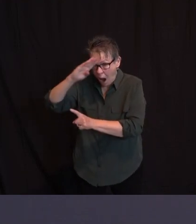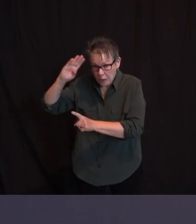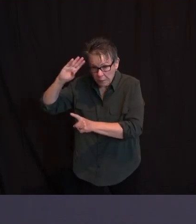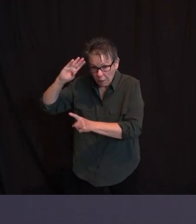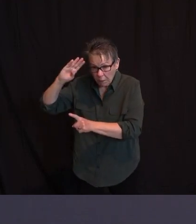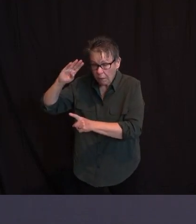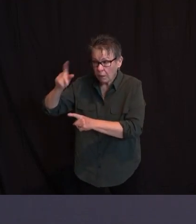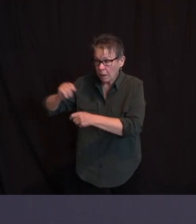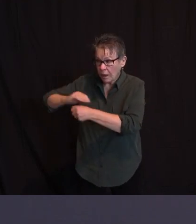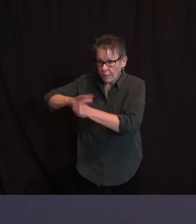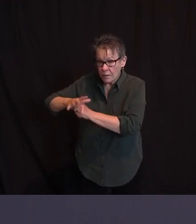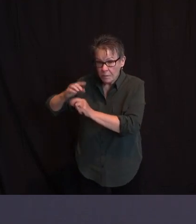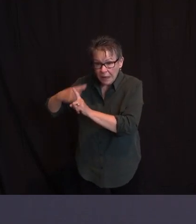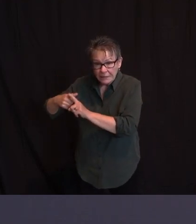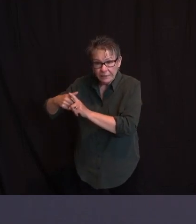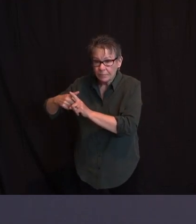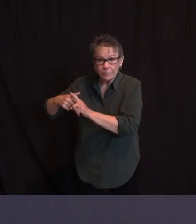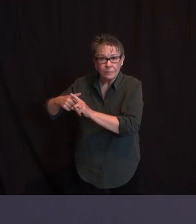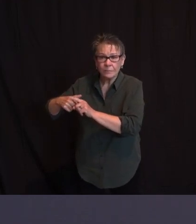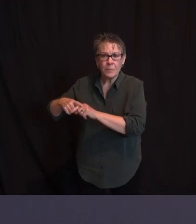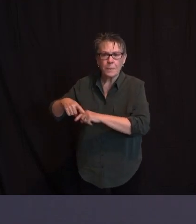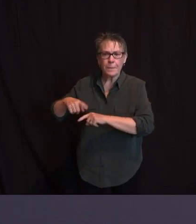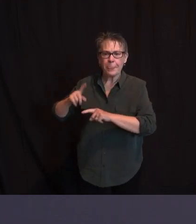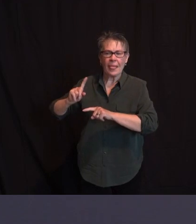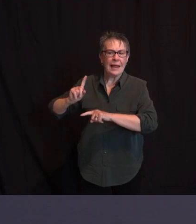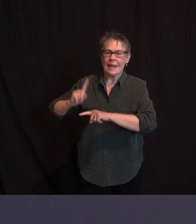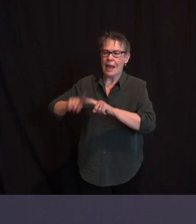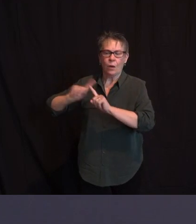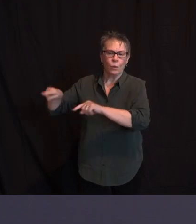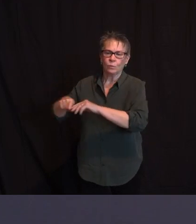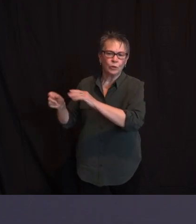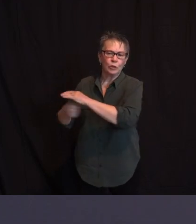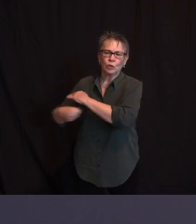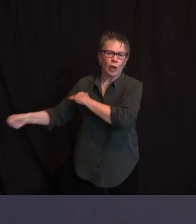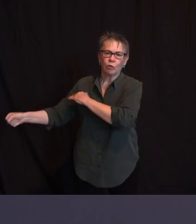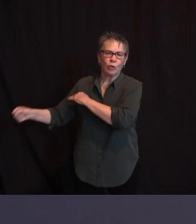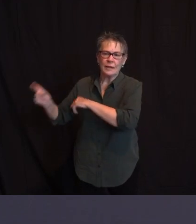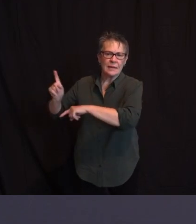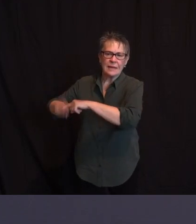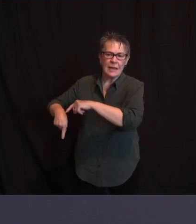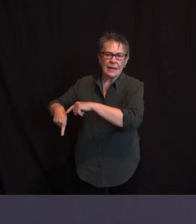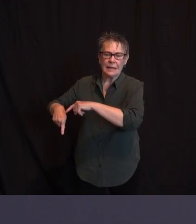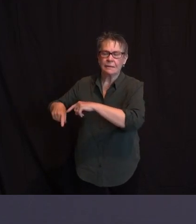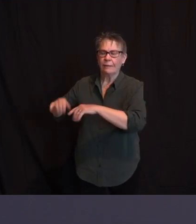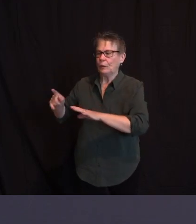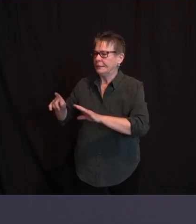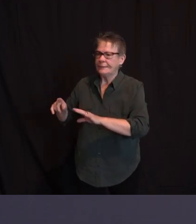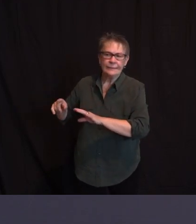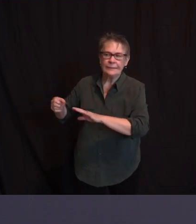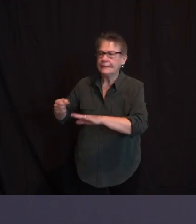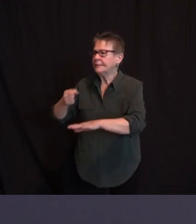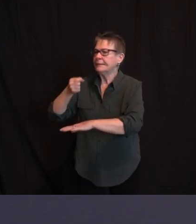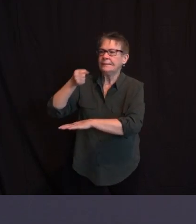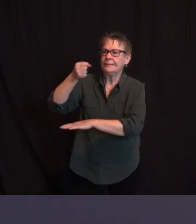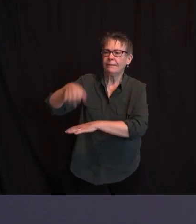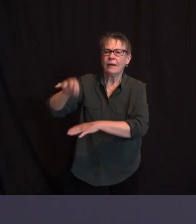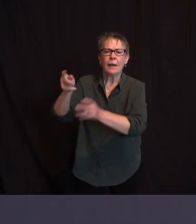back to their shelter. And they are responsible for individuals that are exhibiting